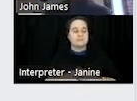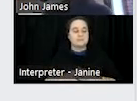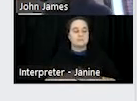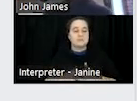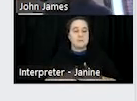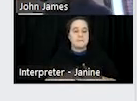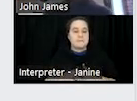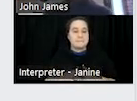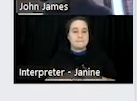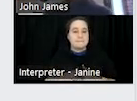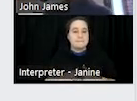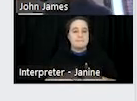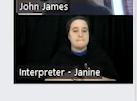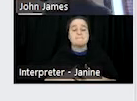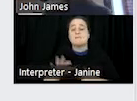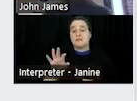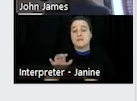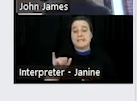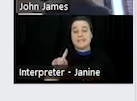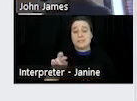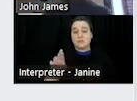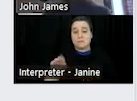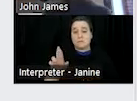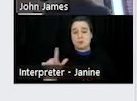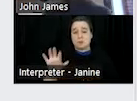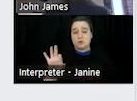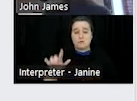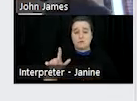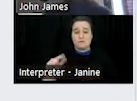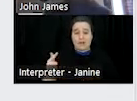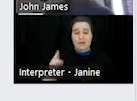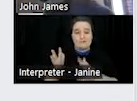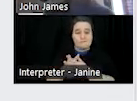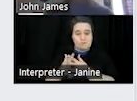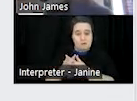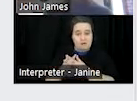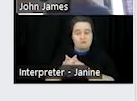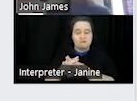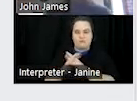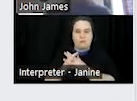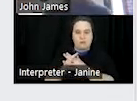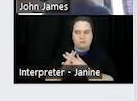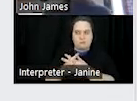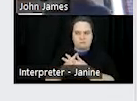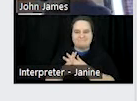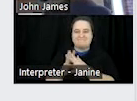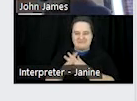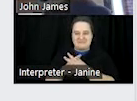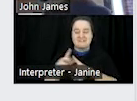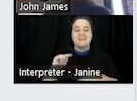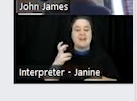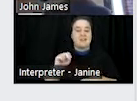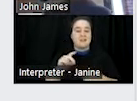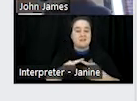I did intramural flag football, and I went to see a hypnotist on campus. Mm-hmm. And then I helped build a homecoming